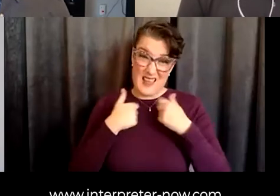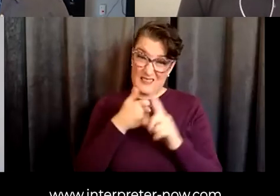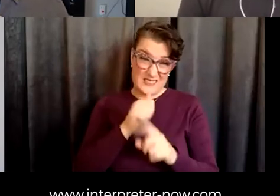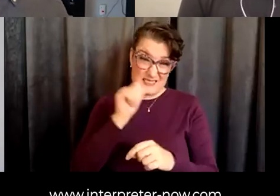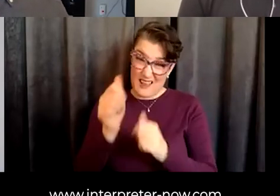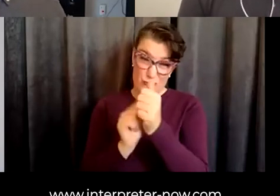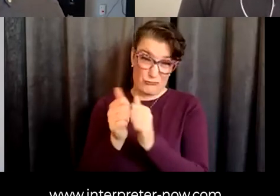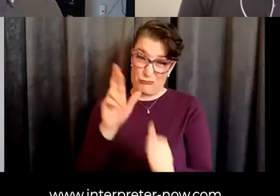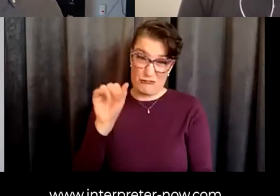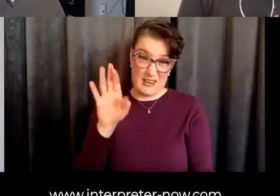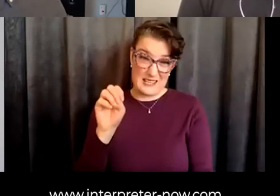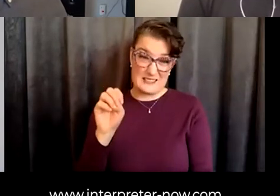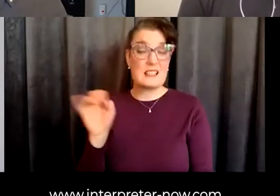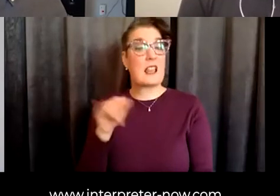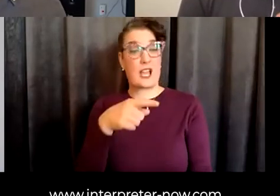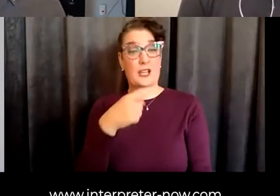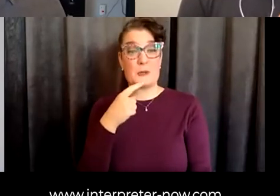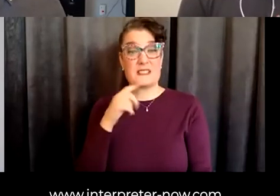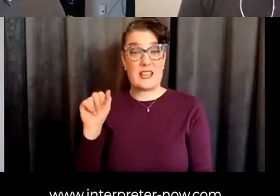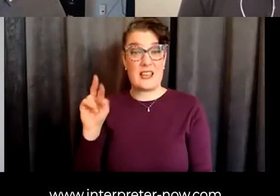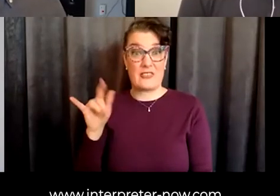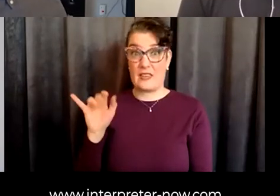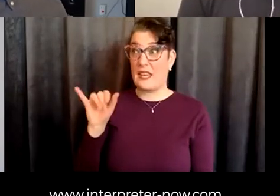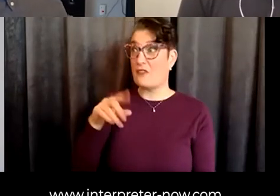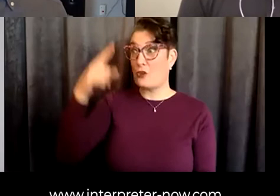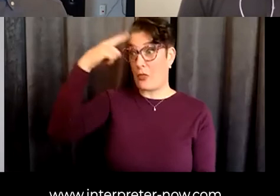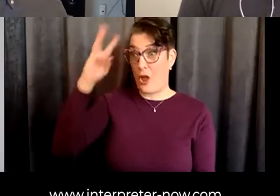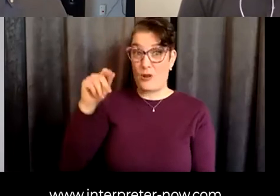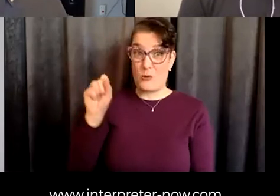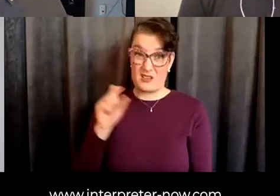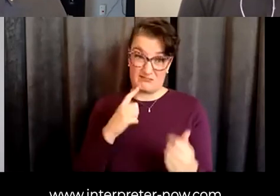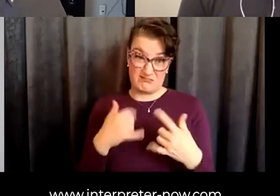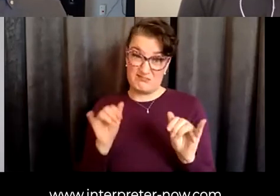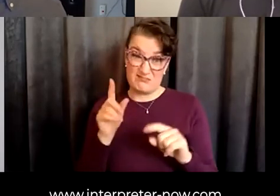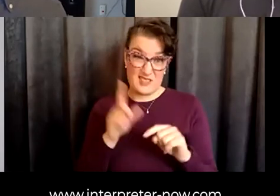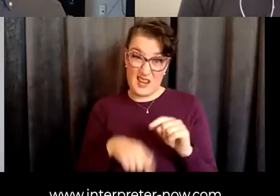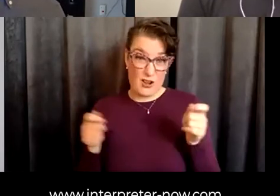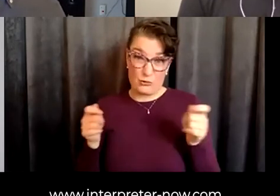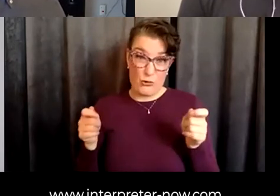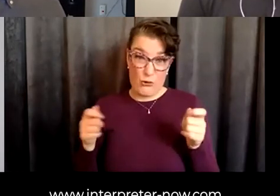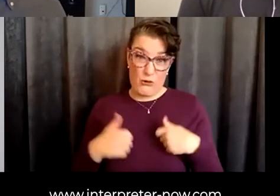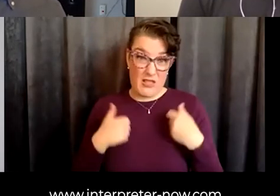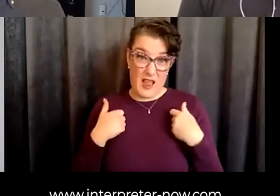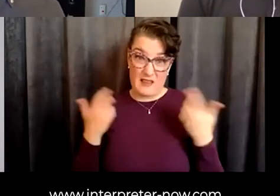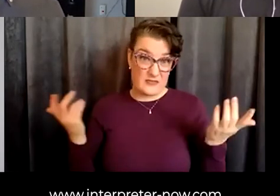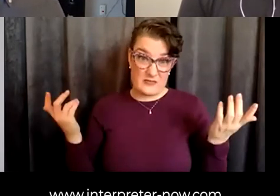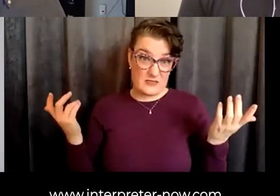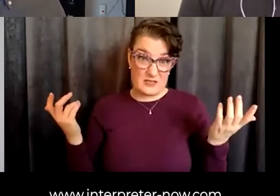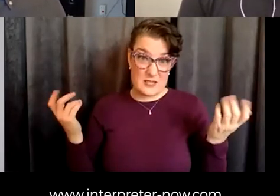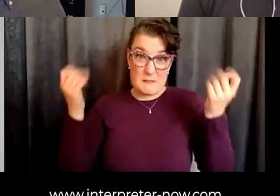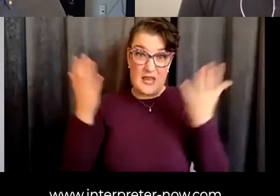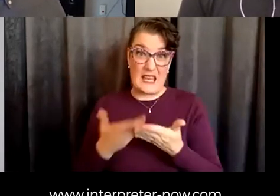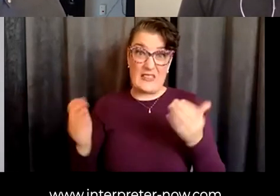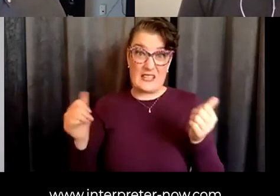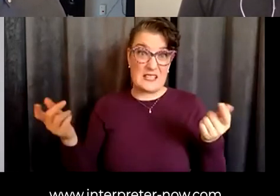And Anthony, to your point, like, even if you thought it was, like, you don't have direct control over it at any given time. There's a lot of things that can never